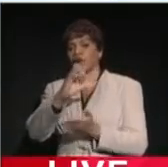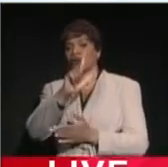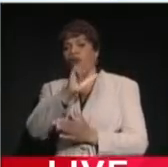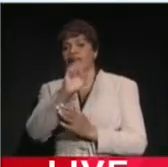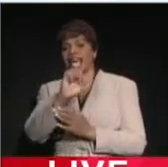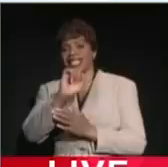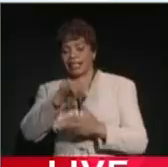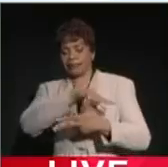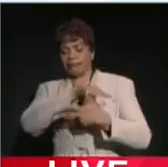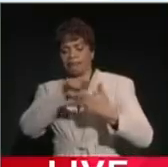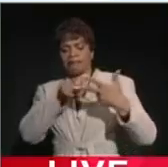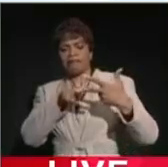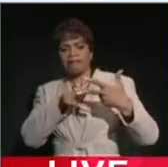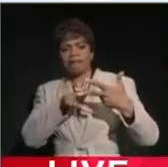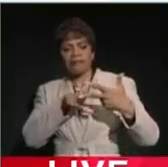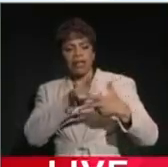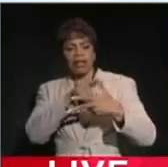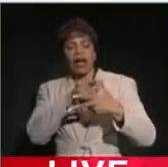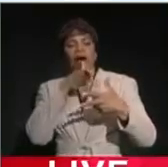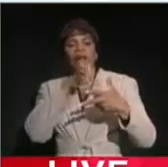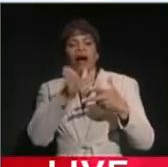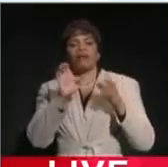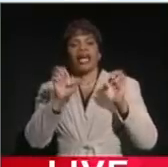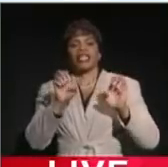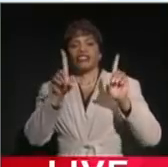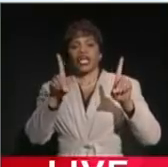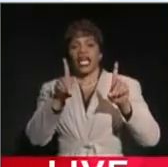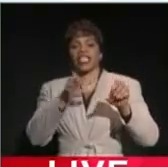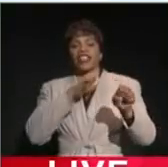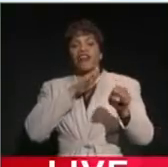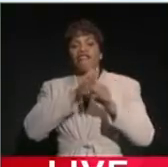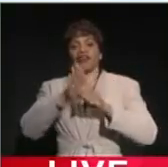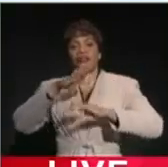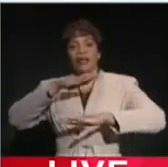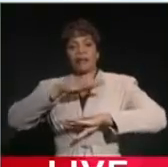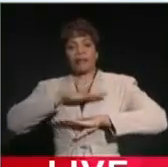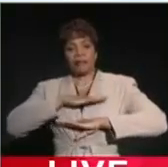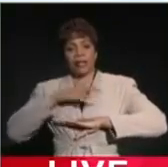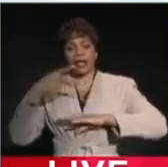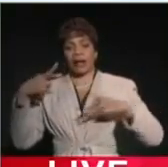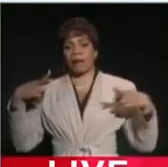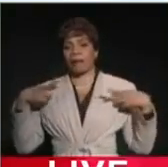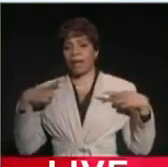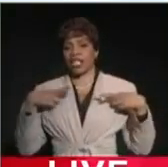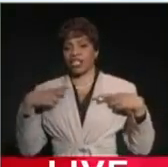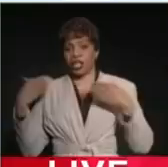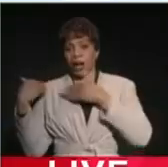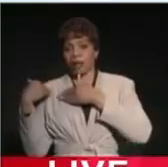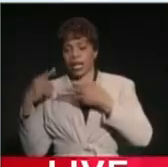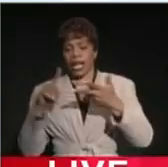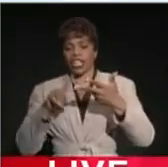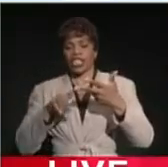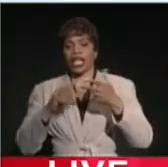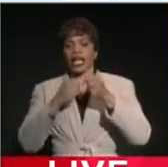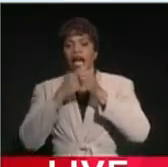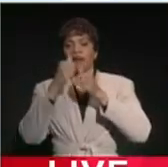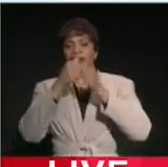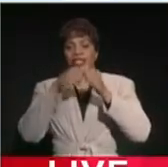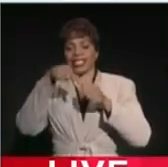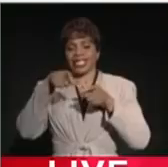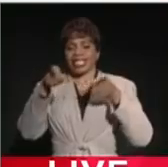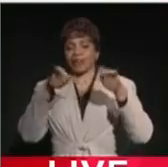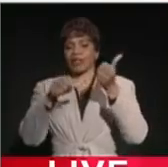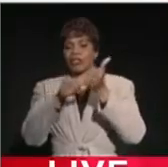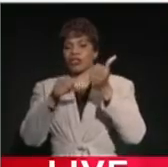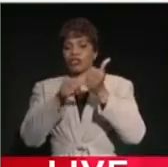big items: public education, fully meeting our pension obligations, and build the infrastructure that this administration has